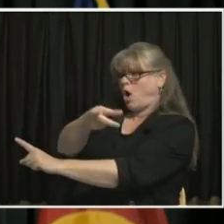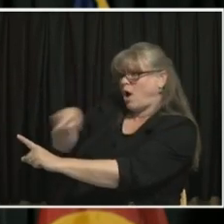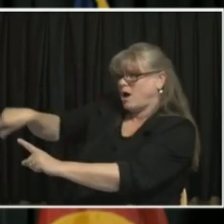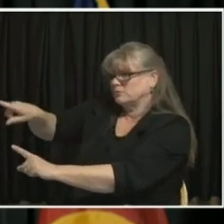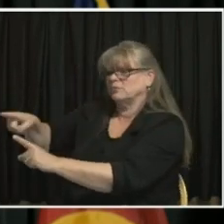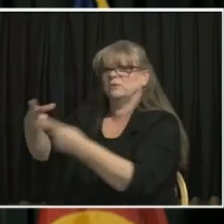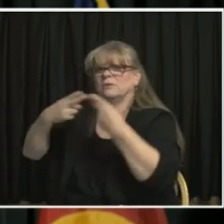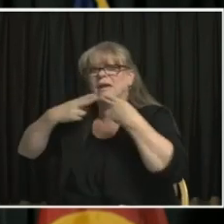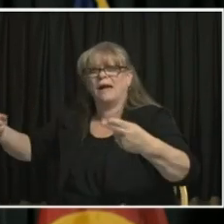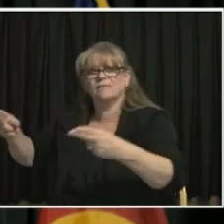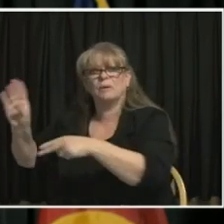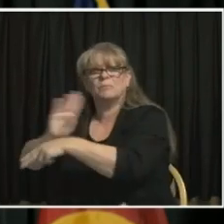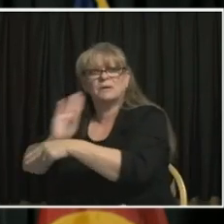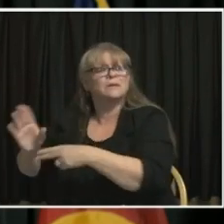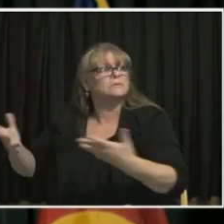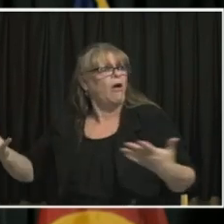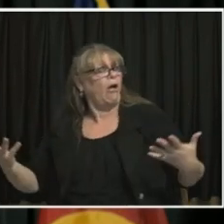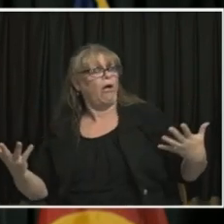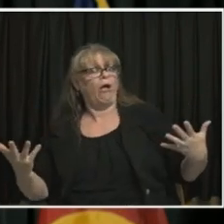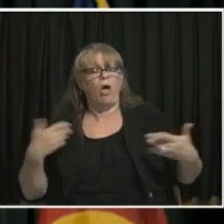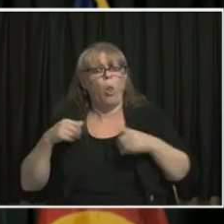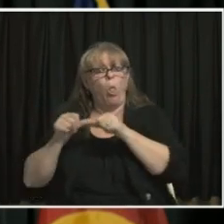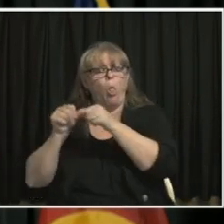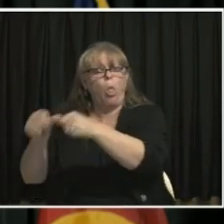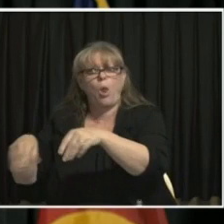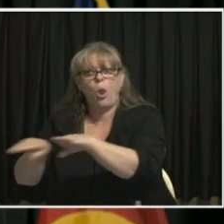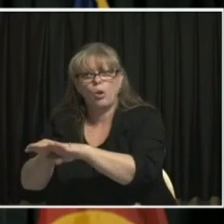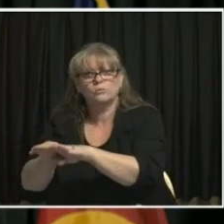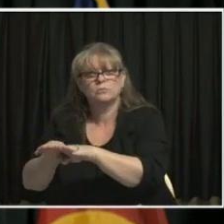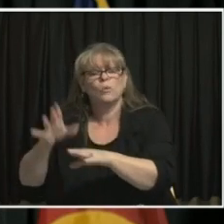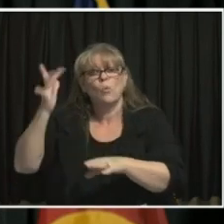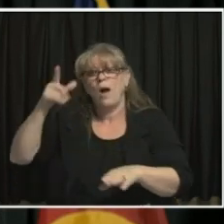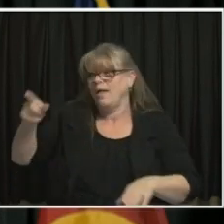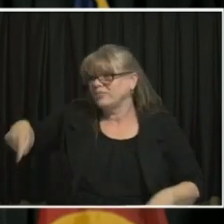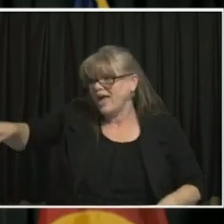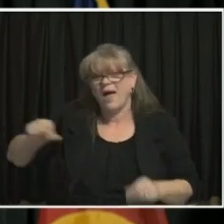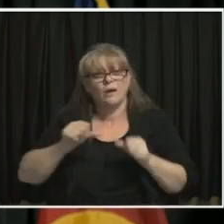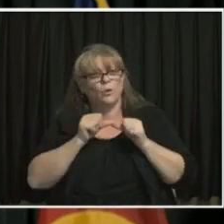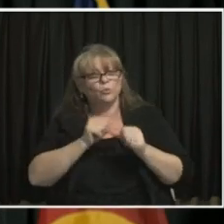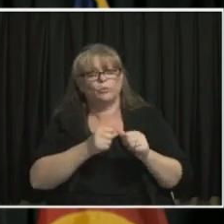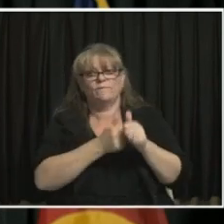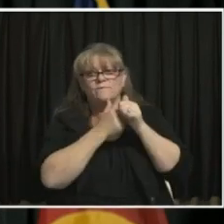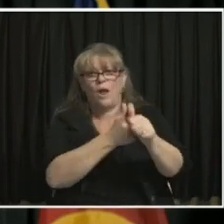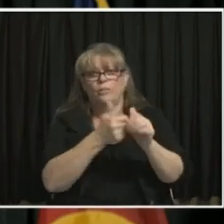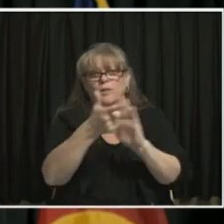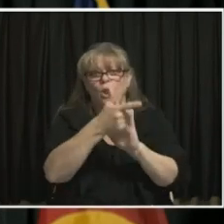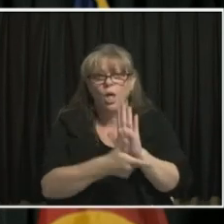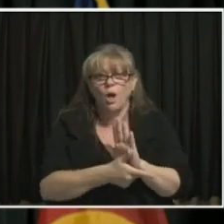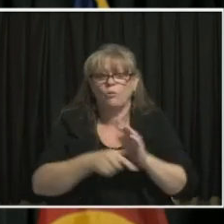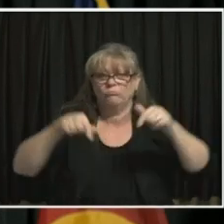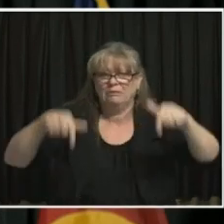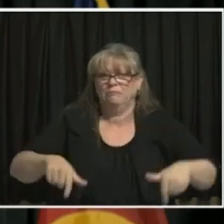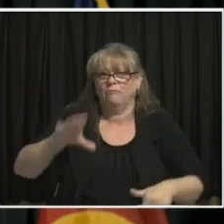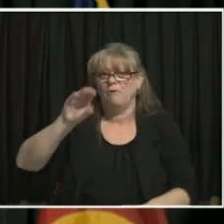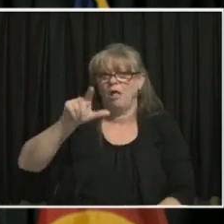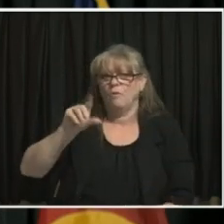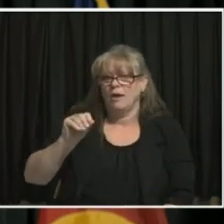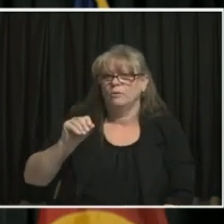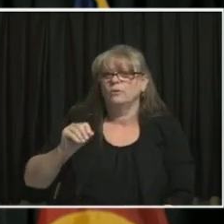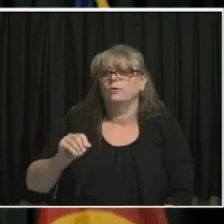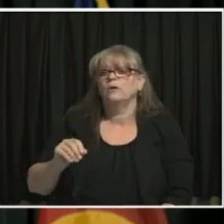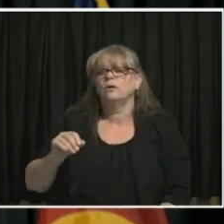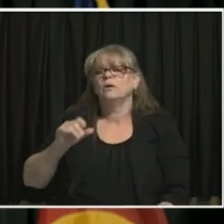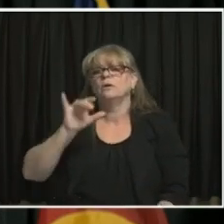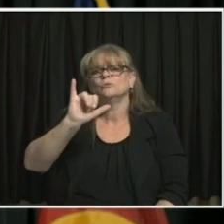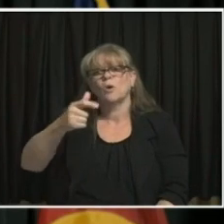about enforcing the law. As governor of this great state, and as a big believer in the free market, I'm disappointed when businesses break